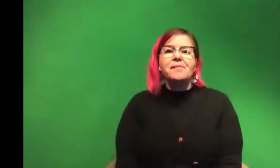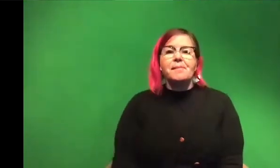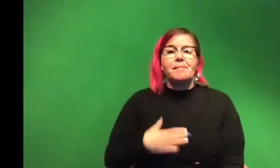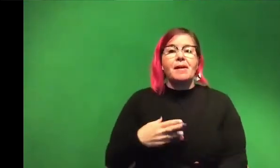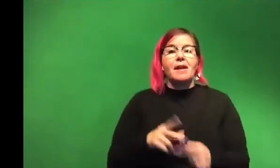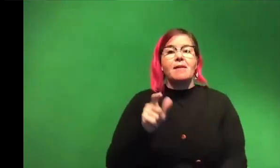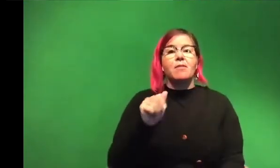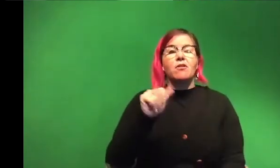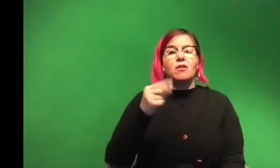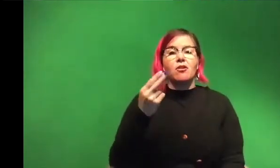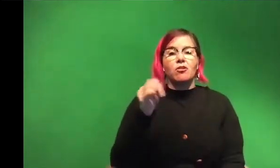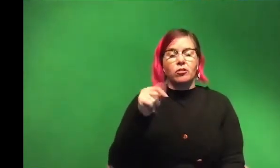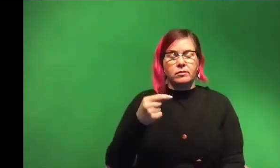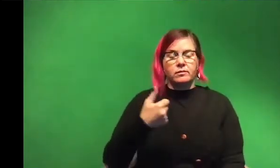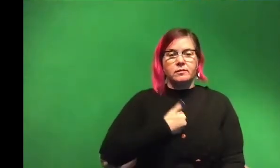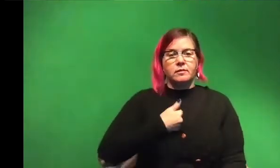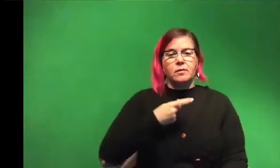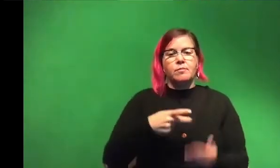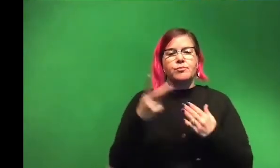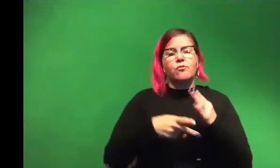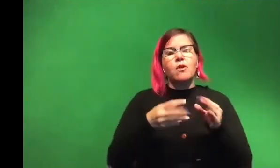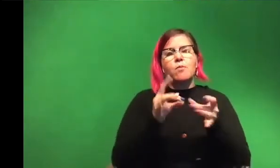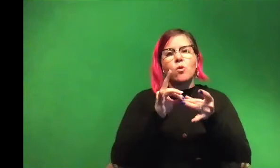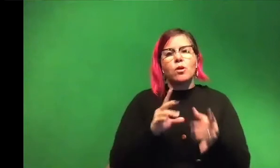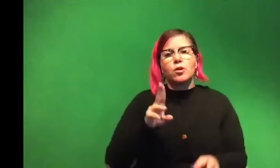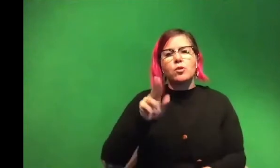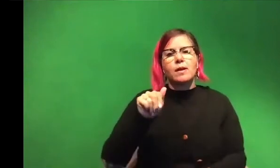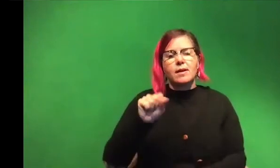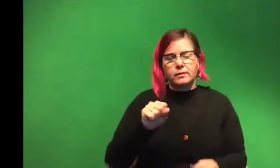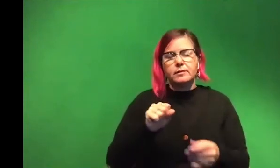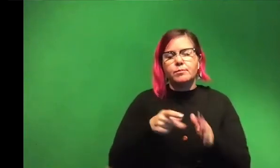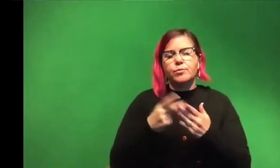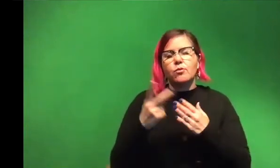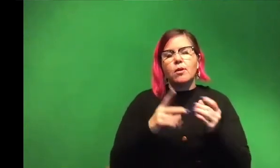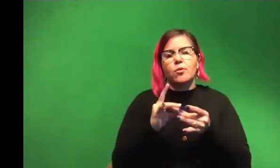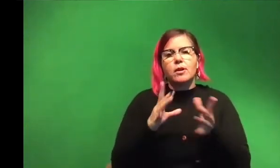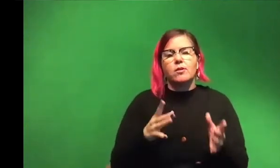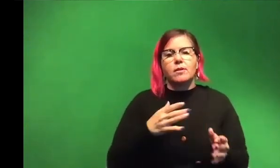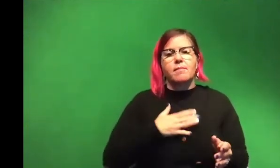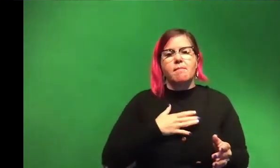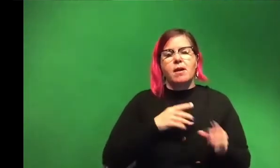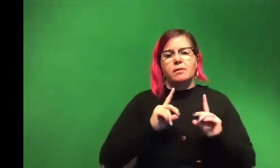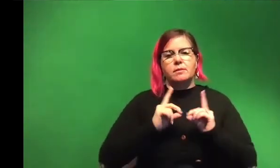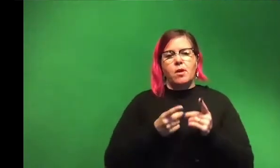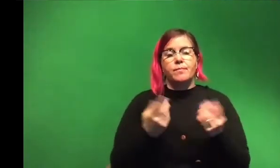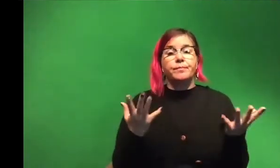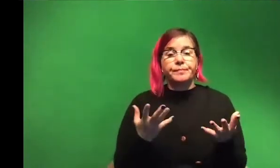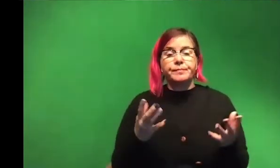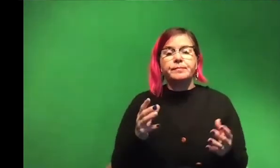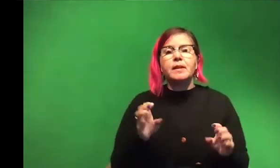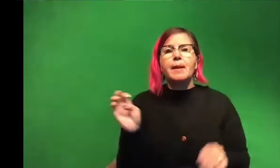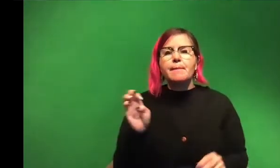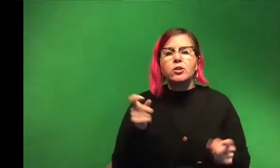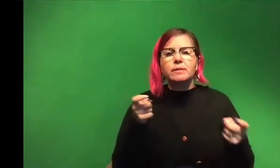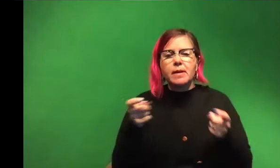Laura Hart, and I am the program coordinator, UAS program coordinator at my department, which is the Emergency Management